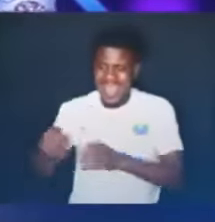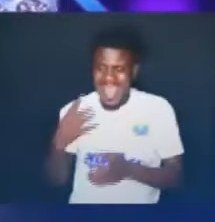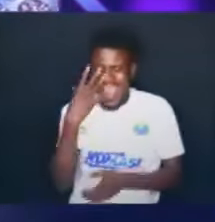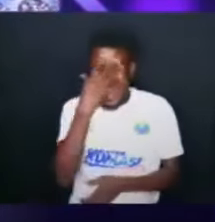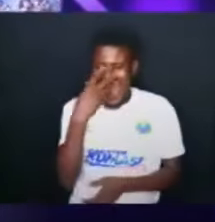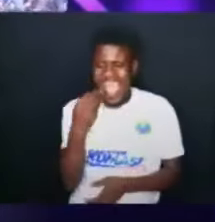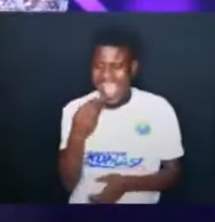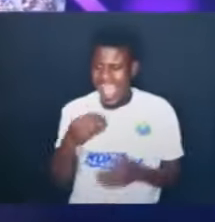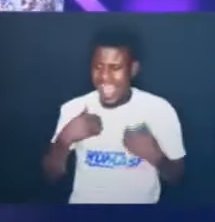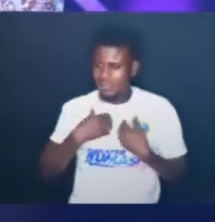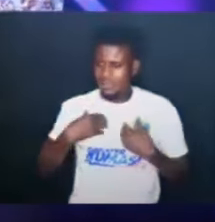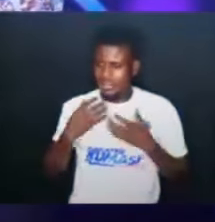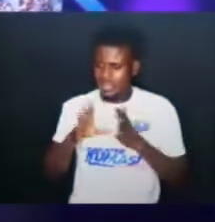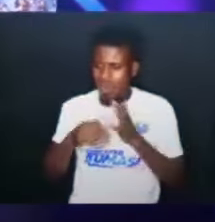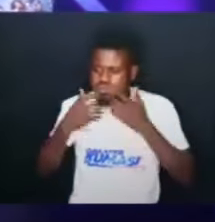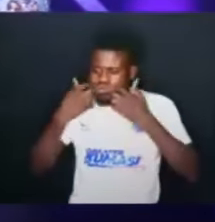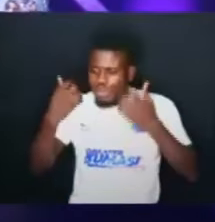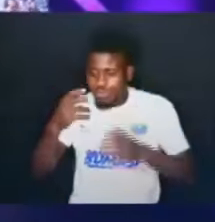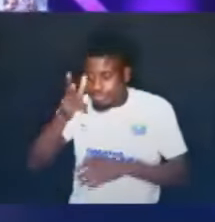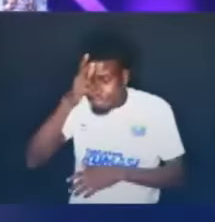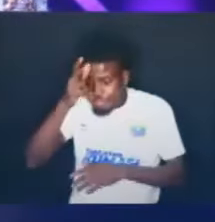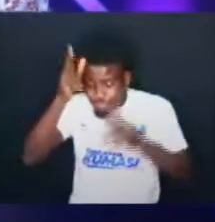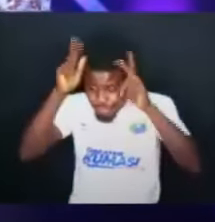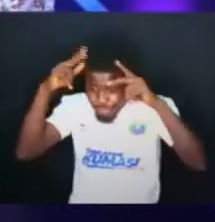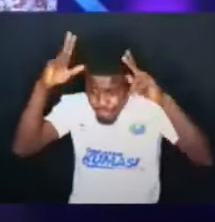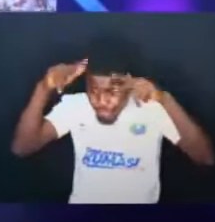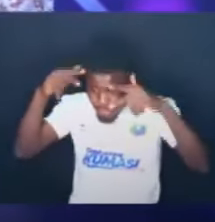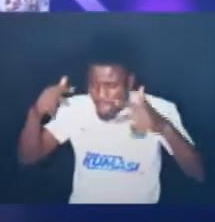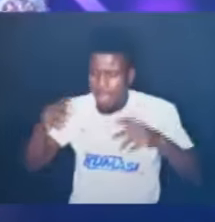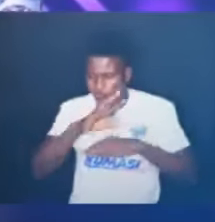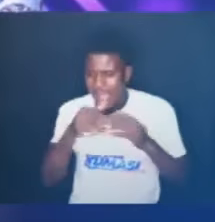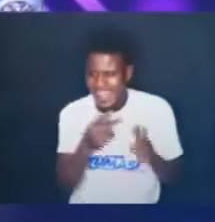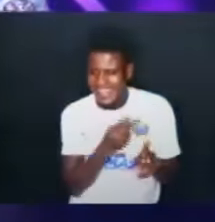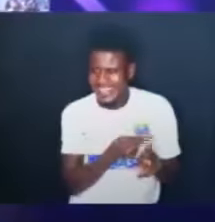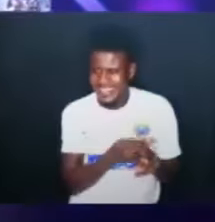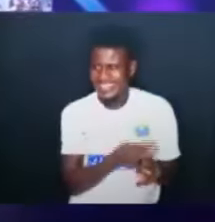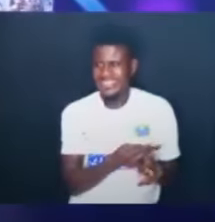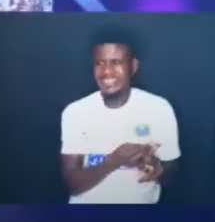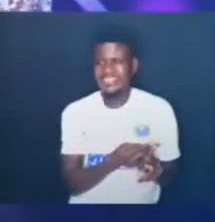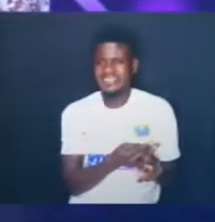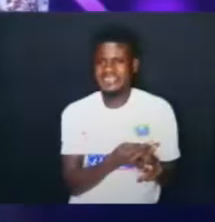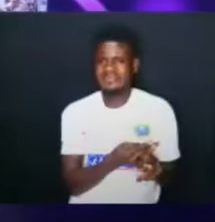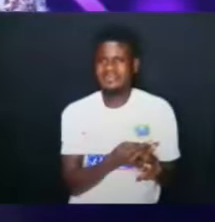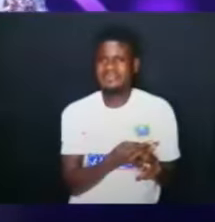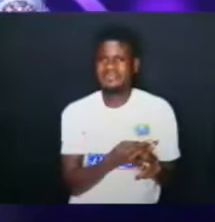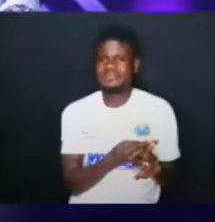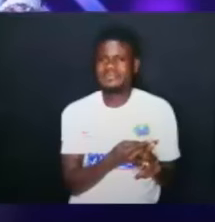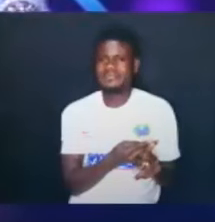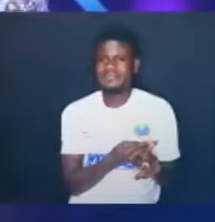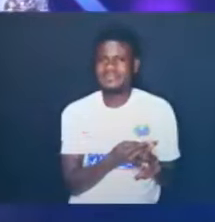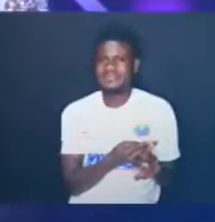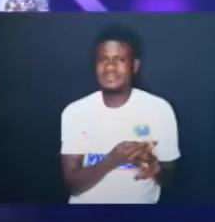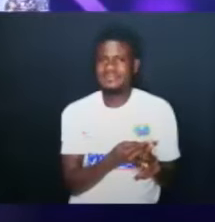anantwa wo ye ne won a wadore strade ne enwamruwa ne de